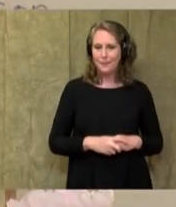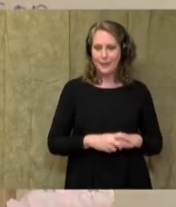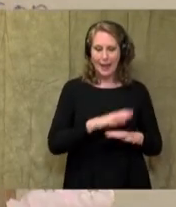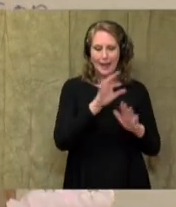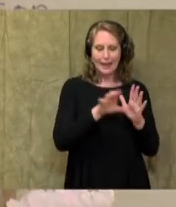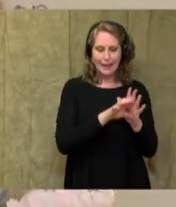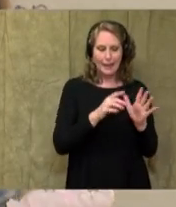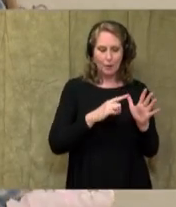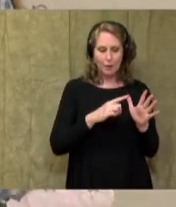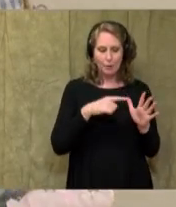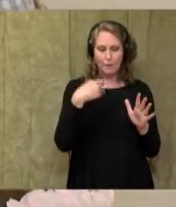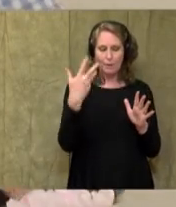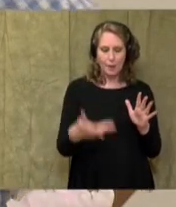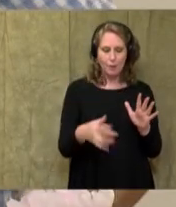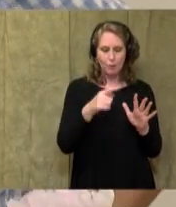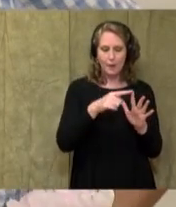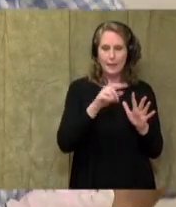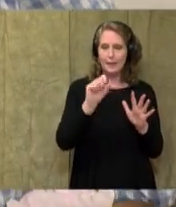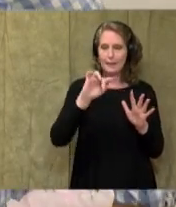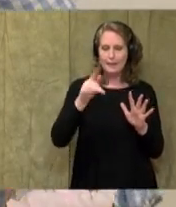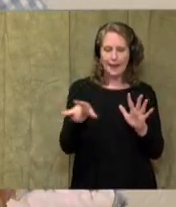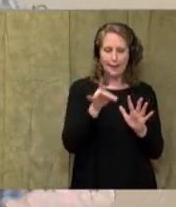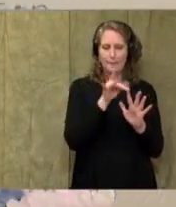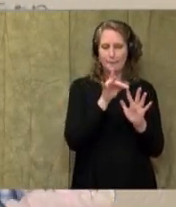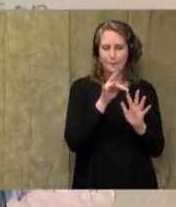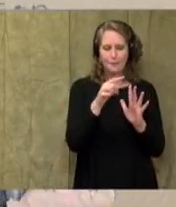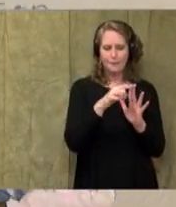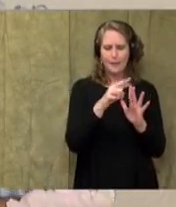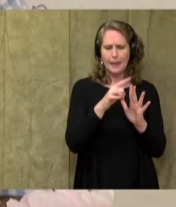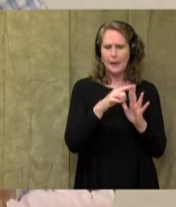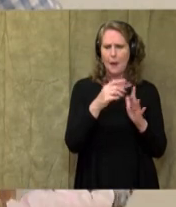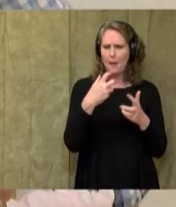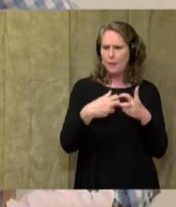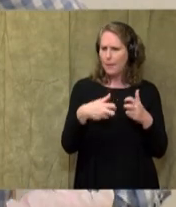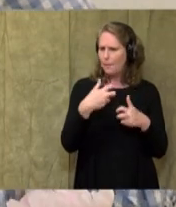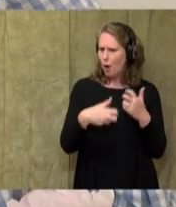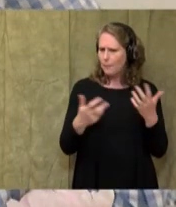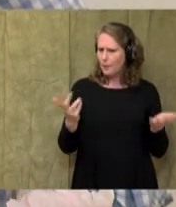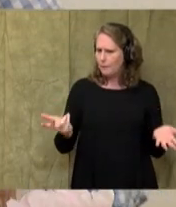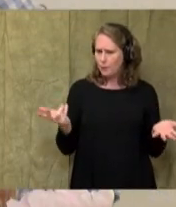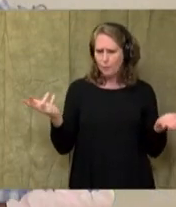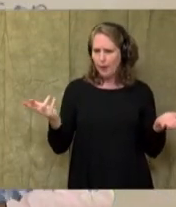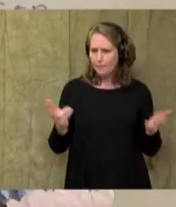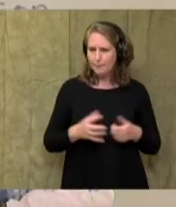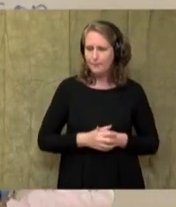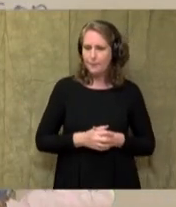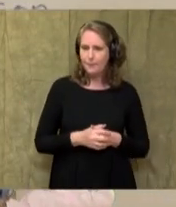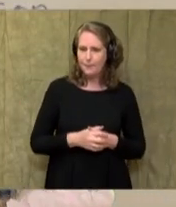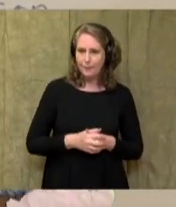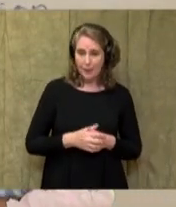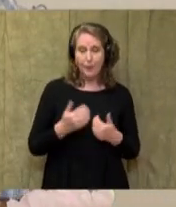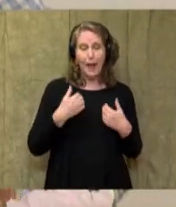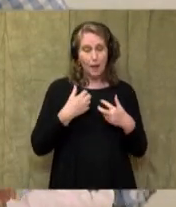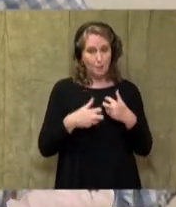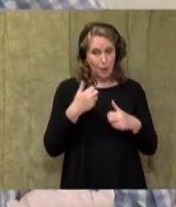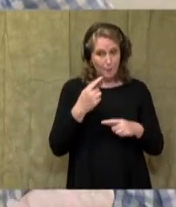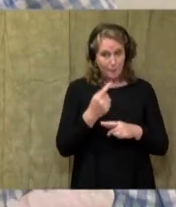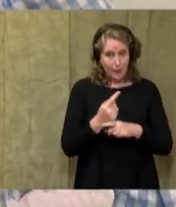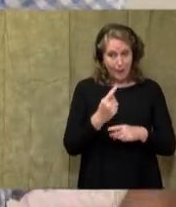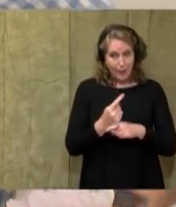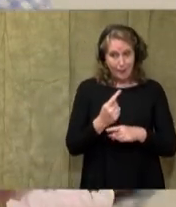characters, setting, what was the problem in our story? we had a problem,